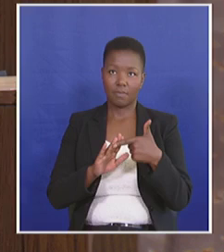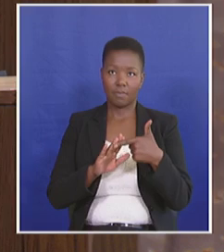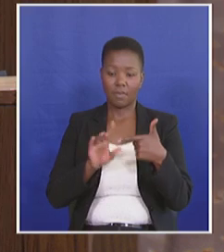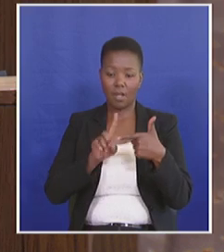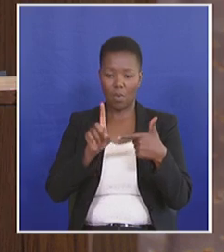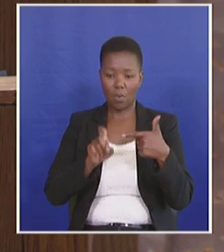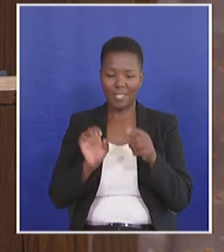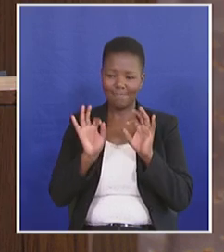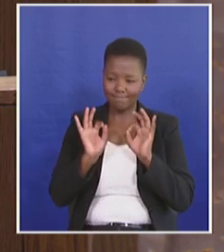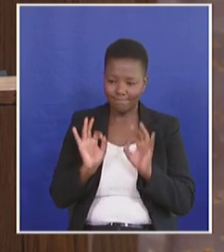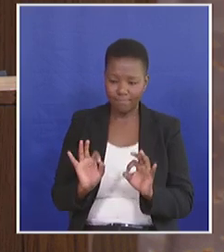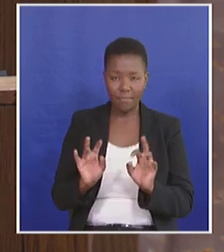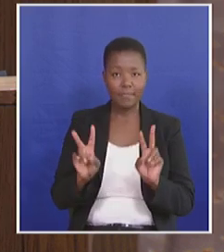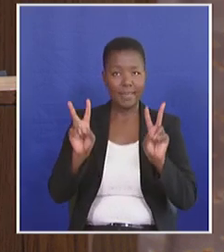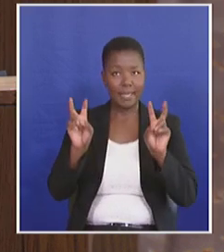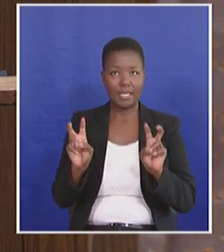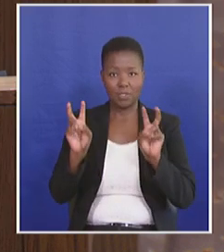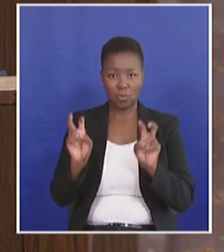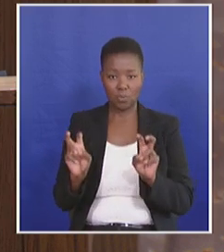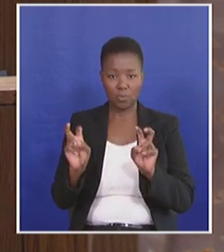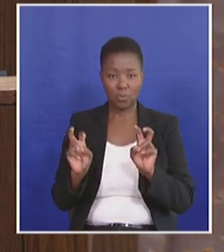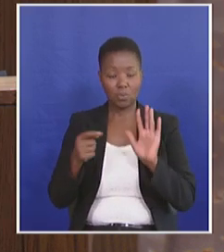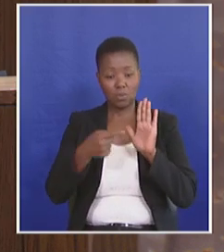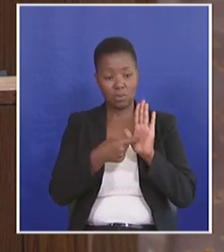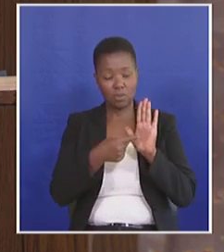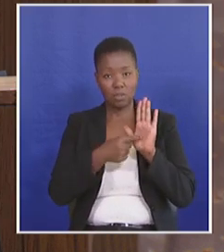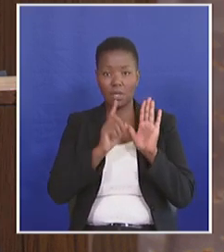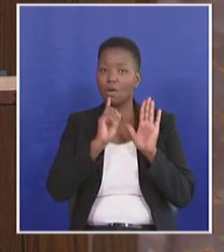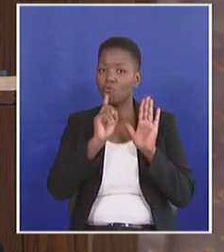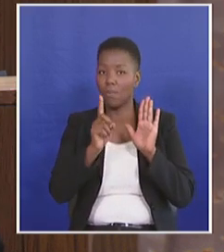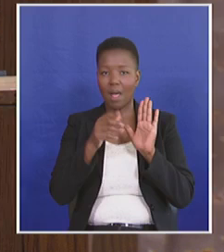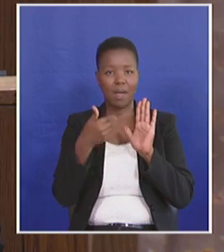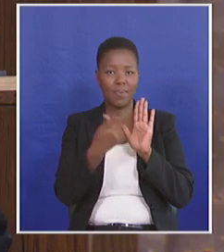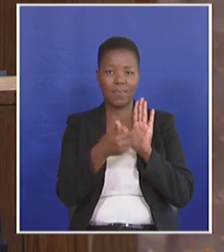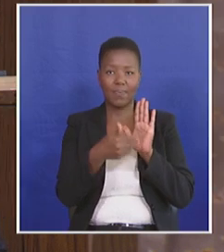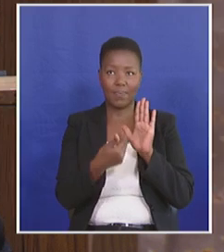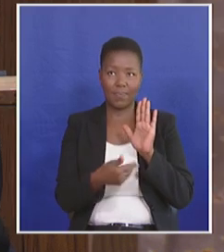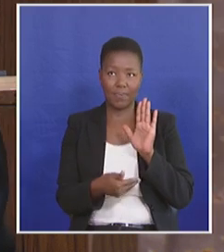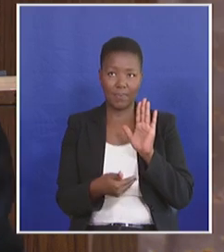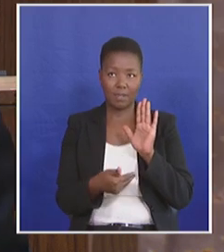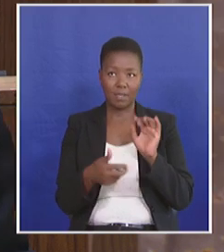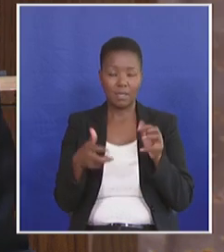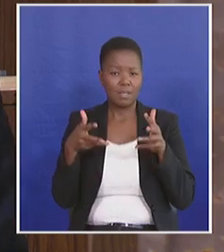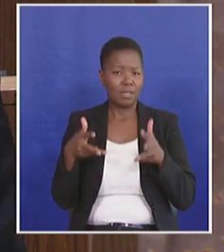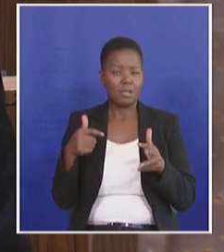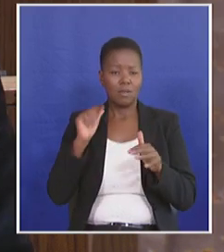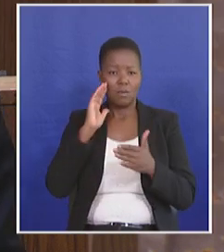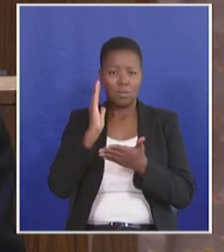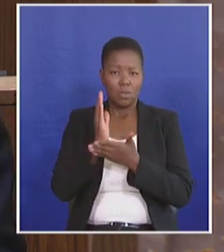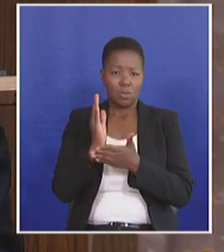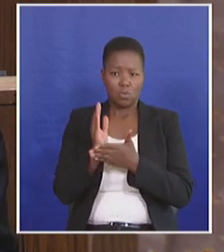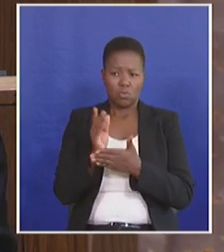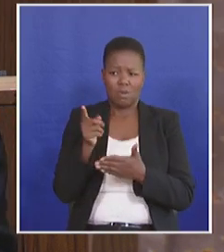specific issue which is not covered in this reply. So I'm not sure how I can be